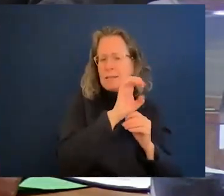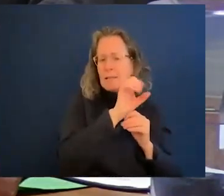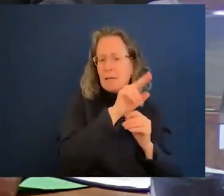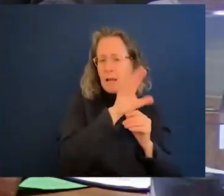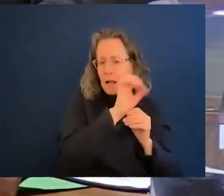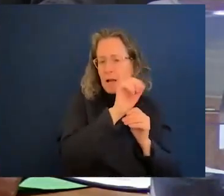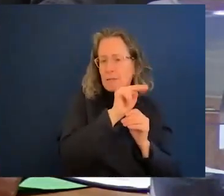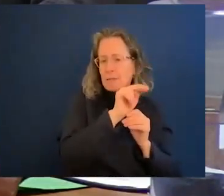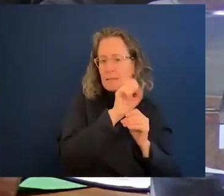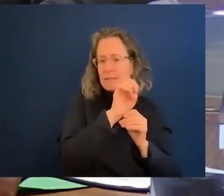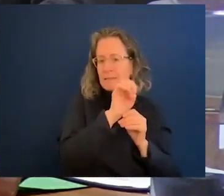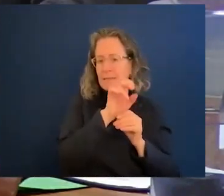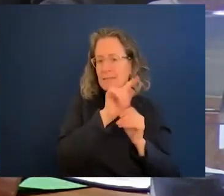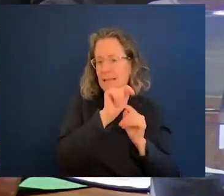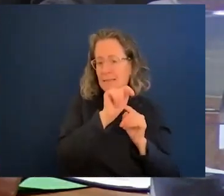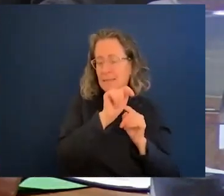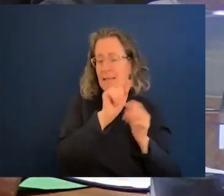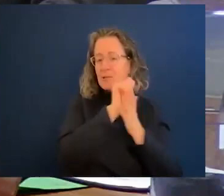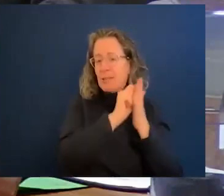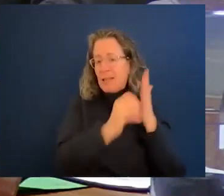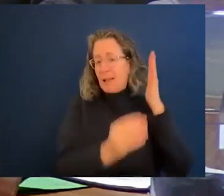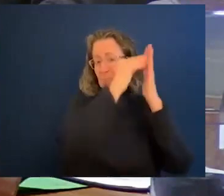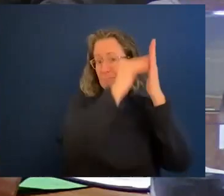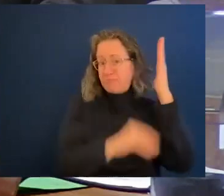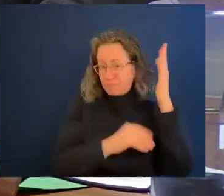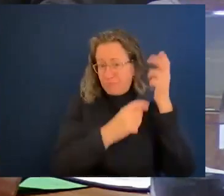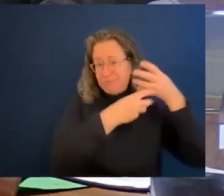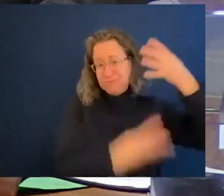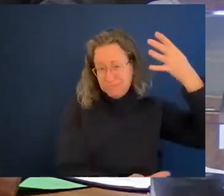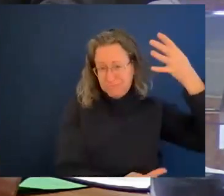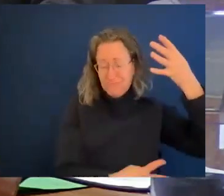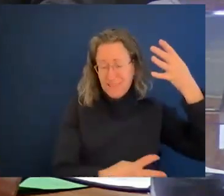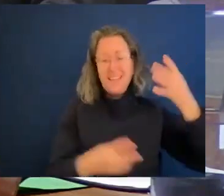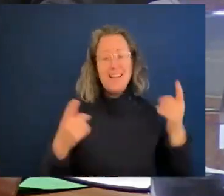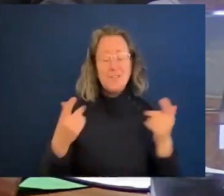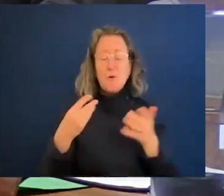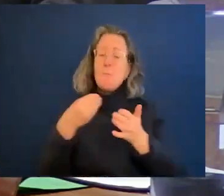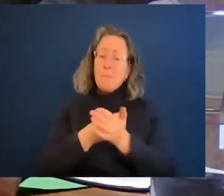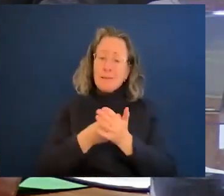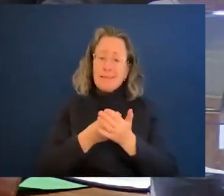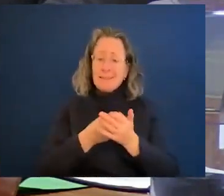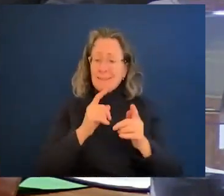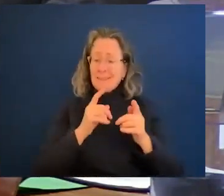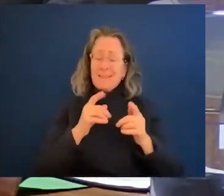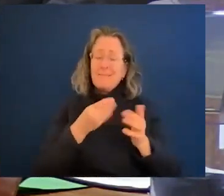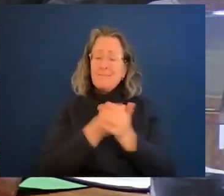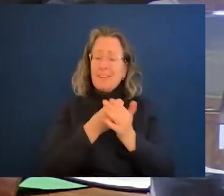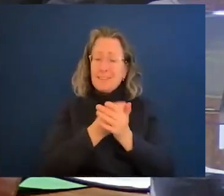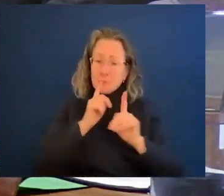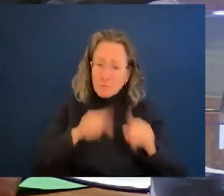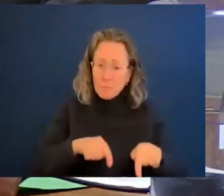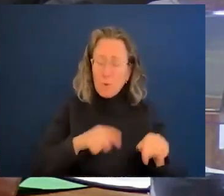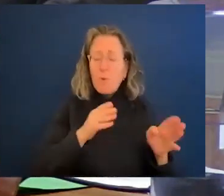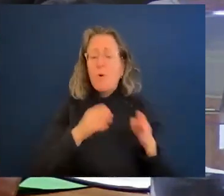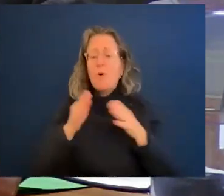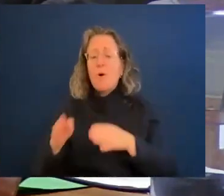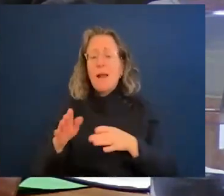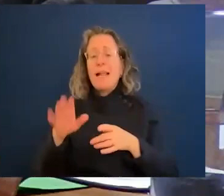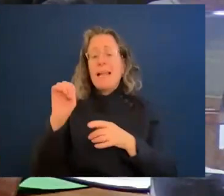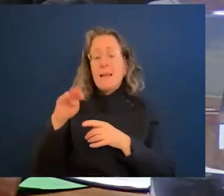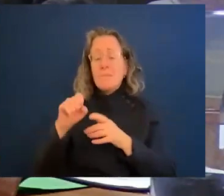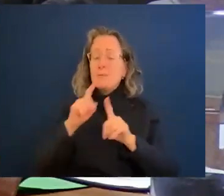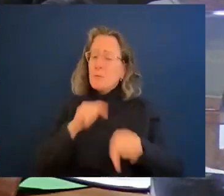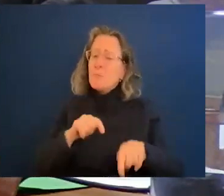felt that for this meeting with so many important items to discuss that giving the public and the board an opportunity to review the backup material would be sufficient this time